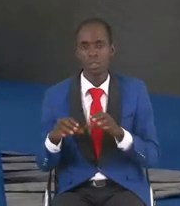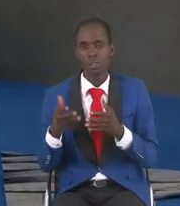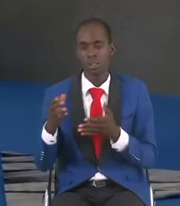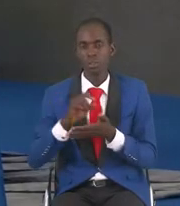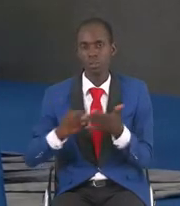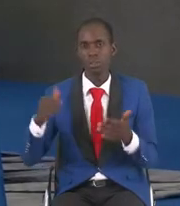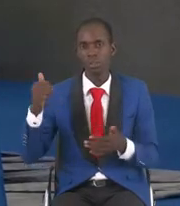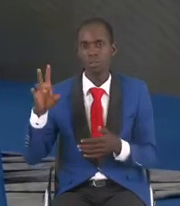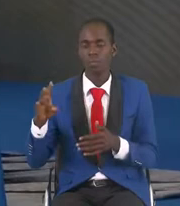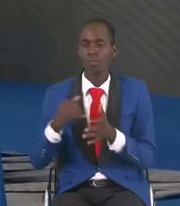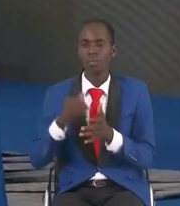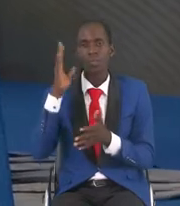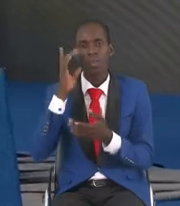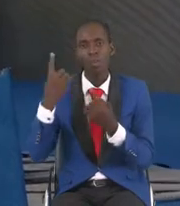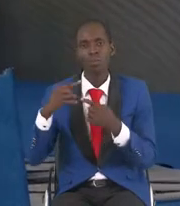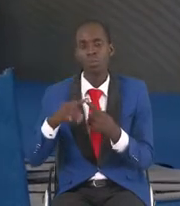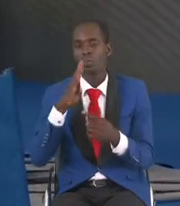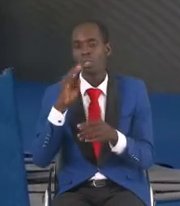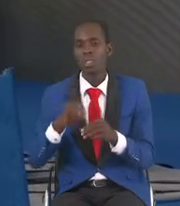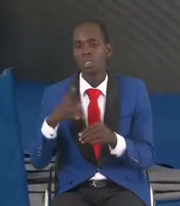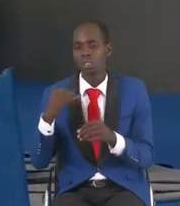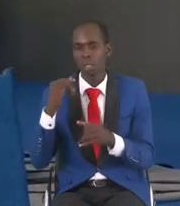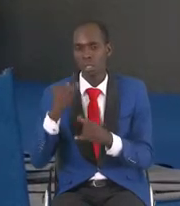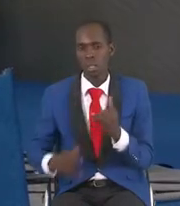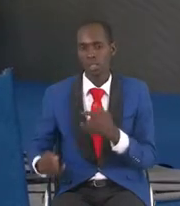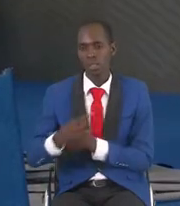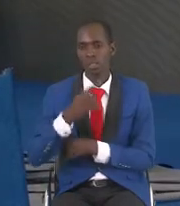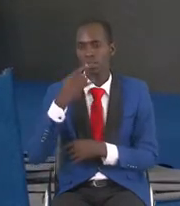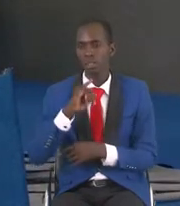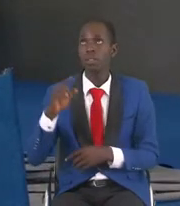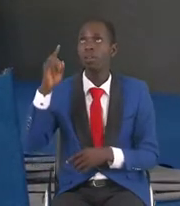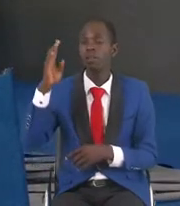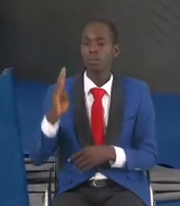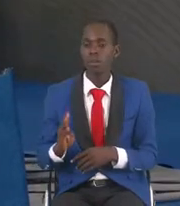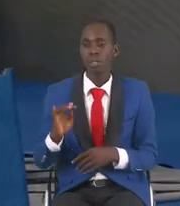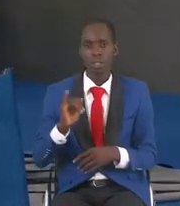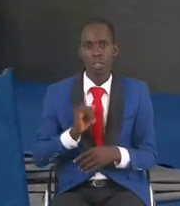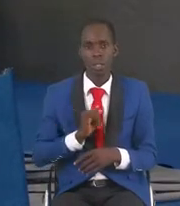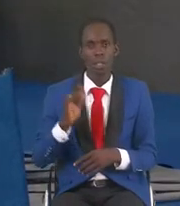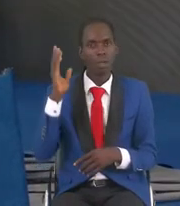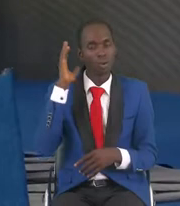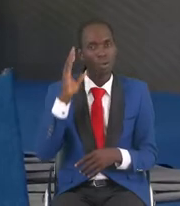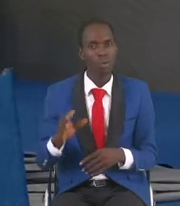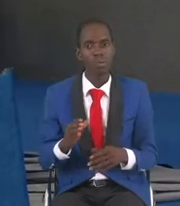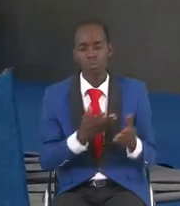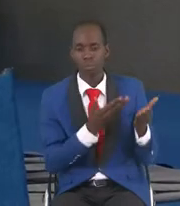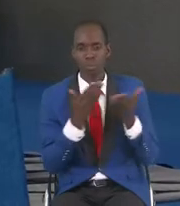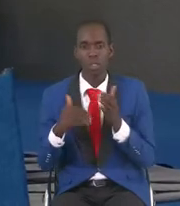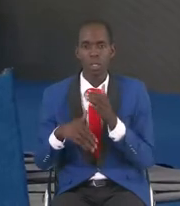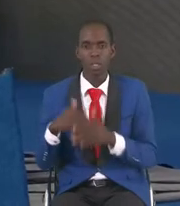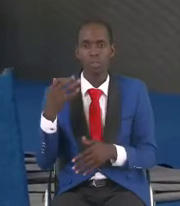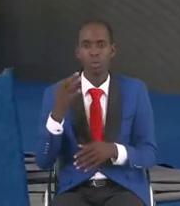pass in the last days, says God, I will pour out of my